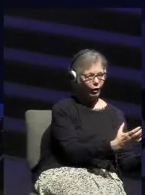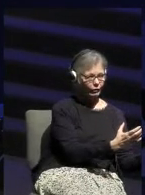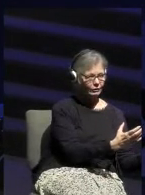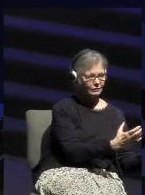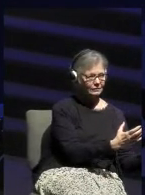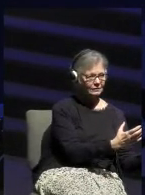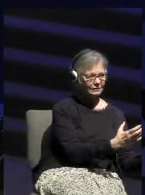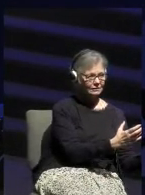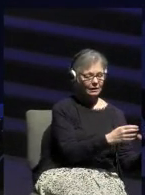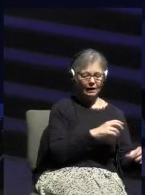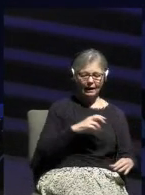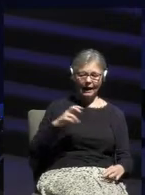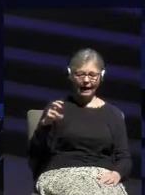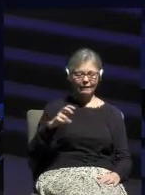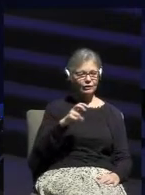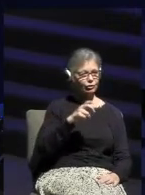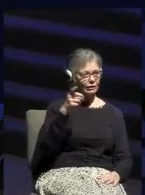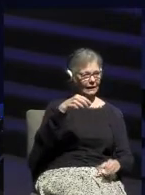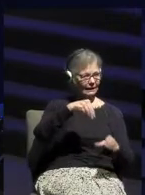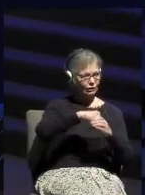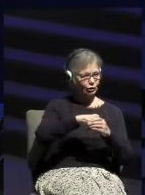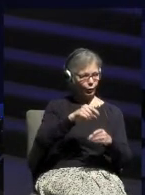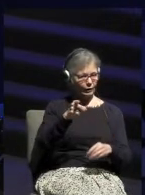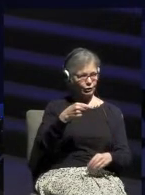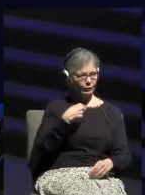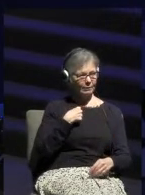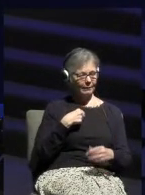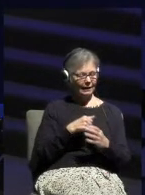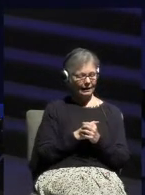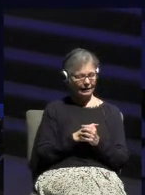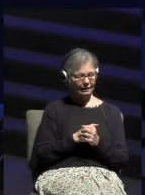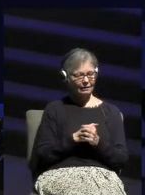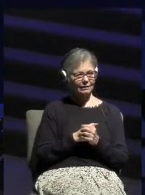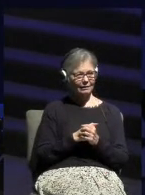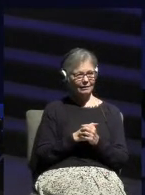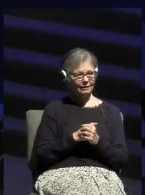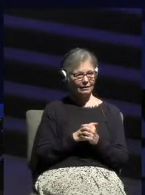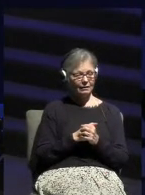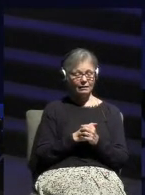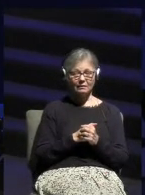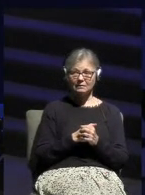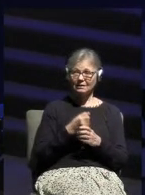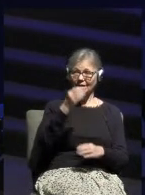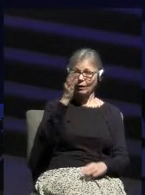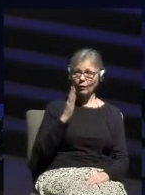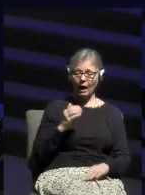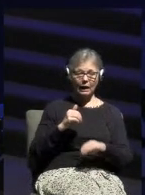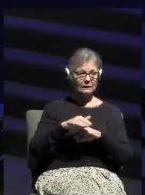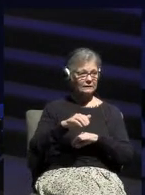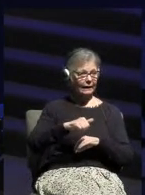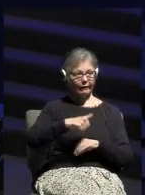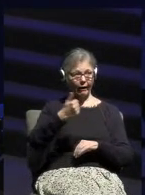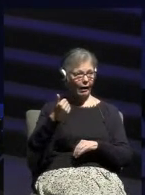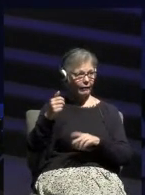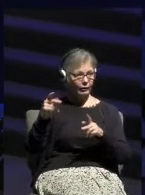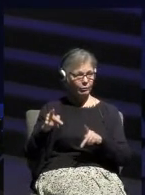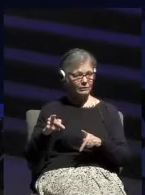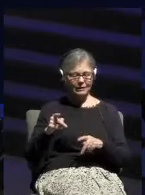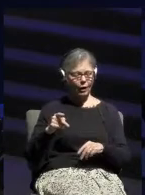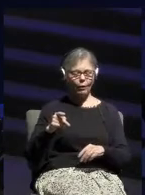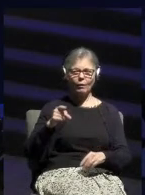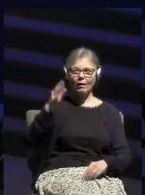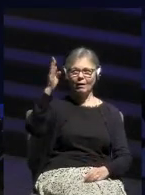he joins us. And instead of sending somebody else, he sent himself to